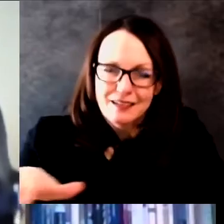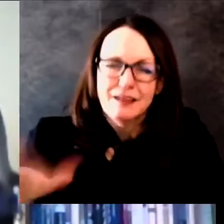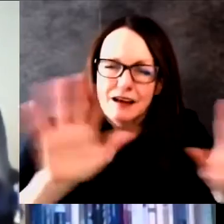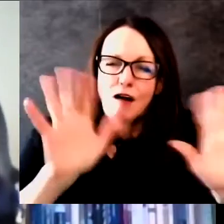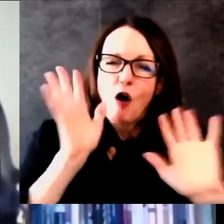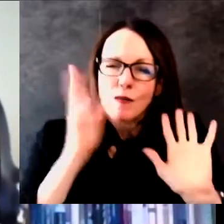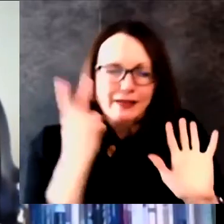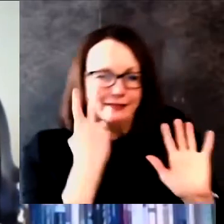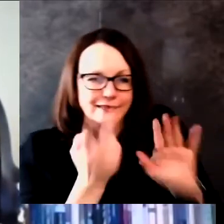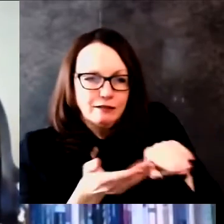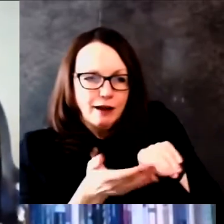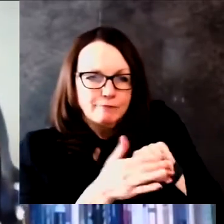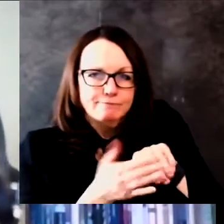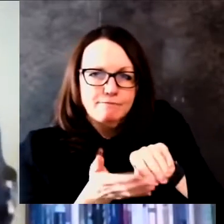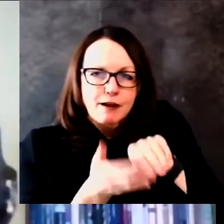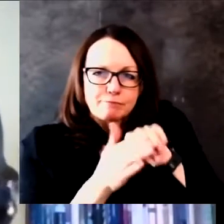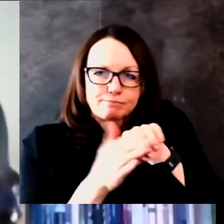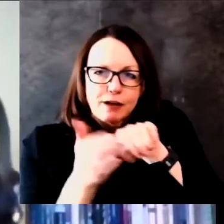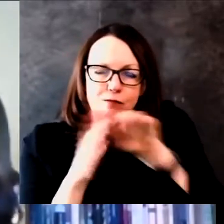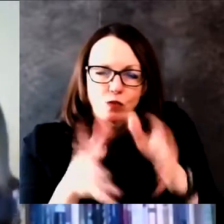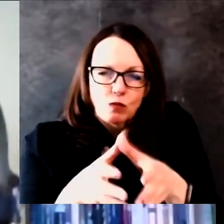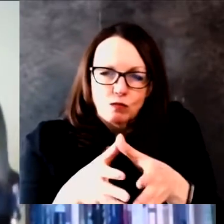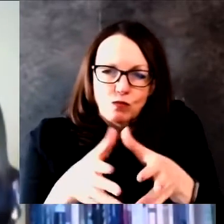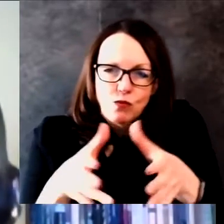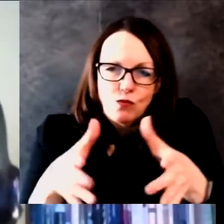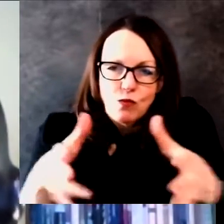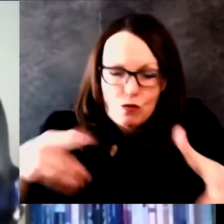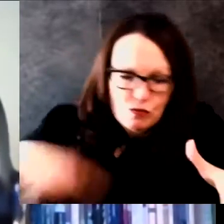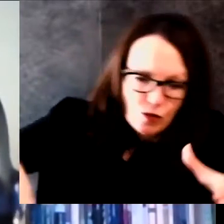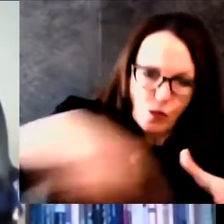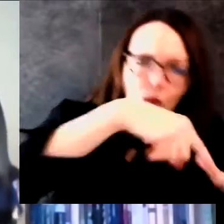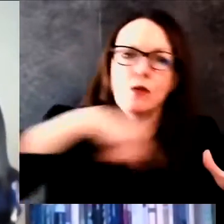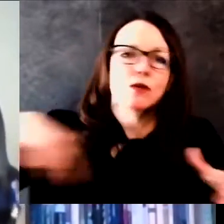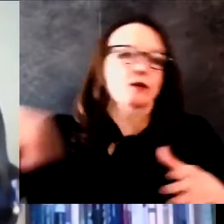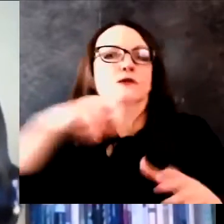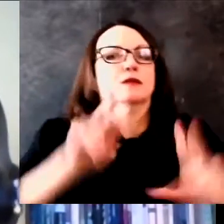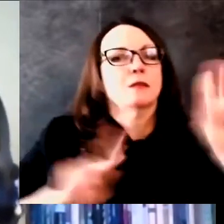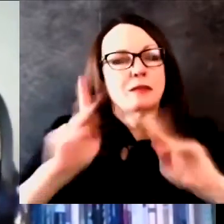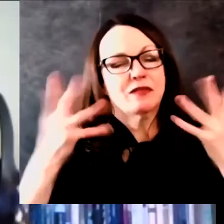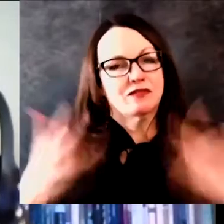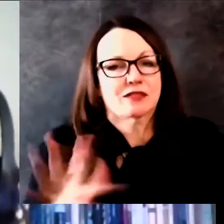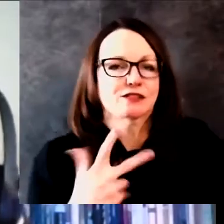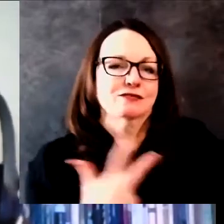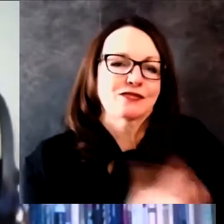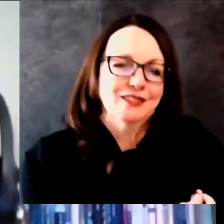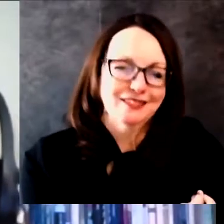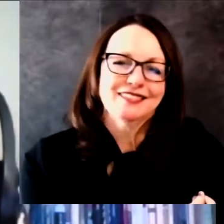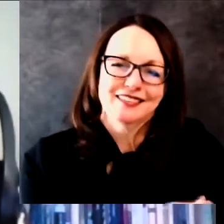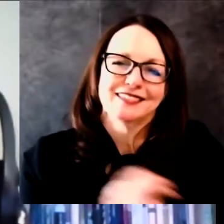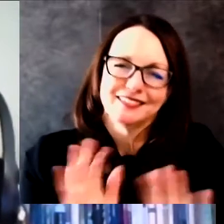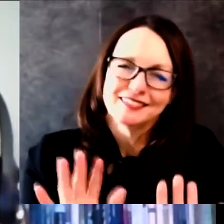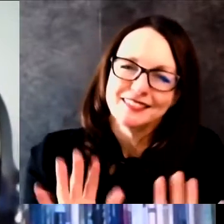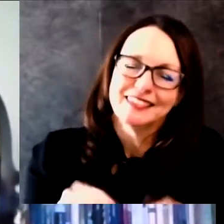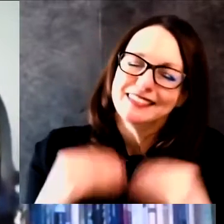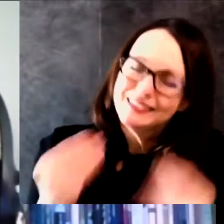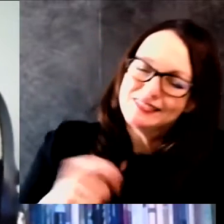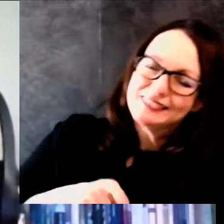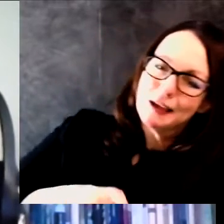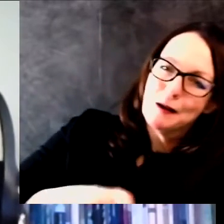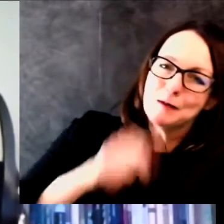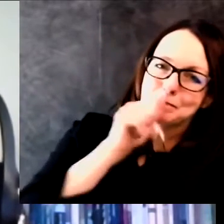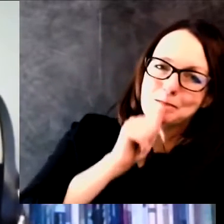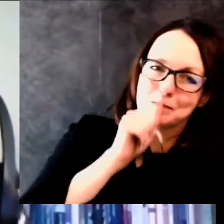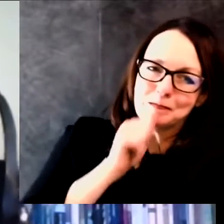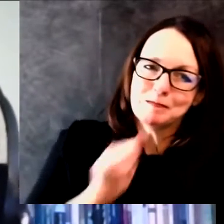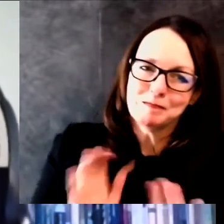get vaccine in our state. And the third leg of the stool is we have to have adequate supply of